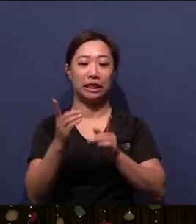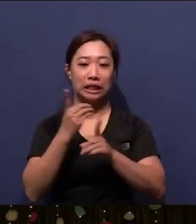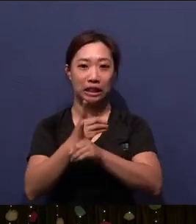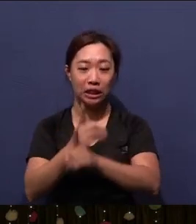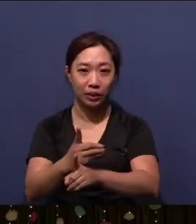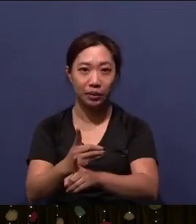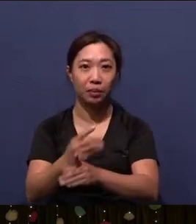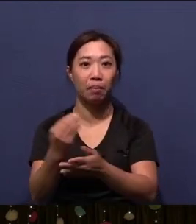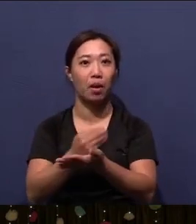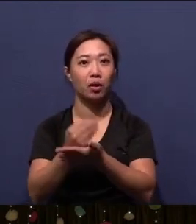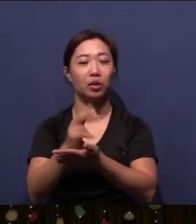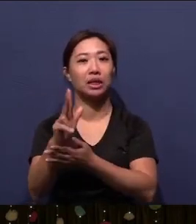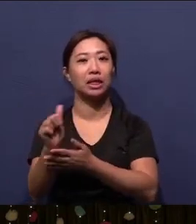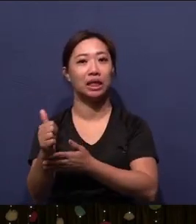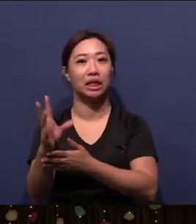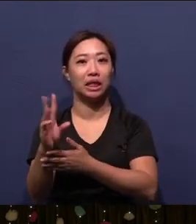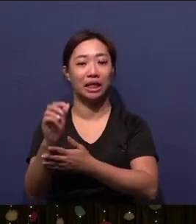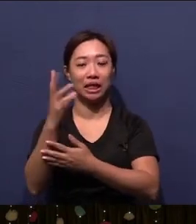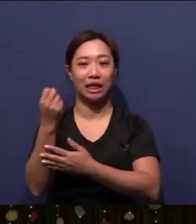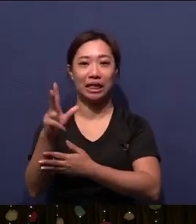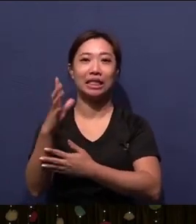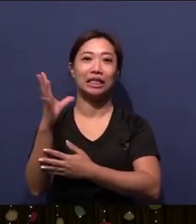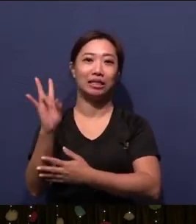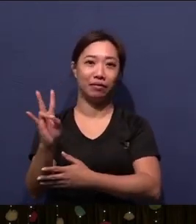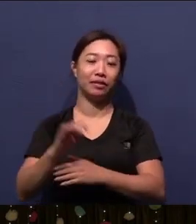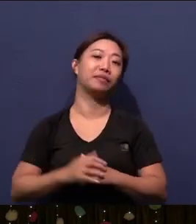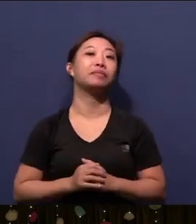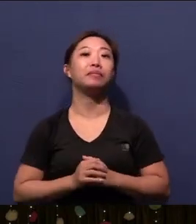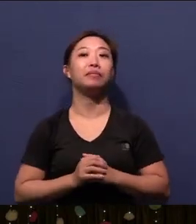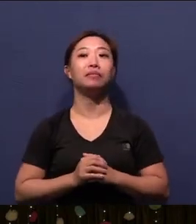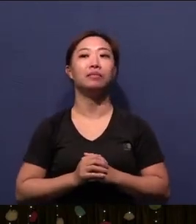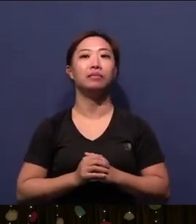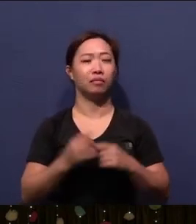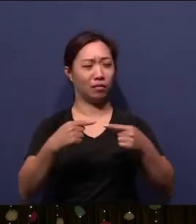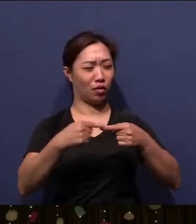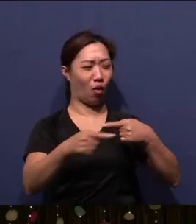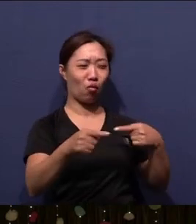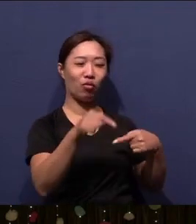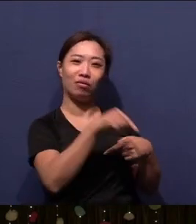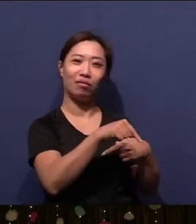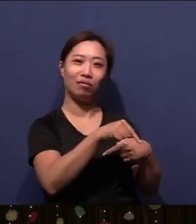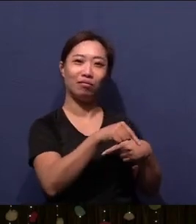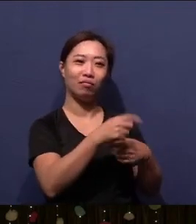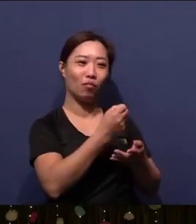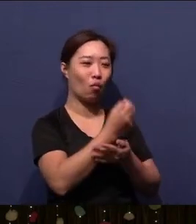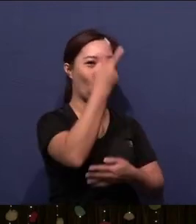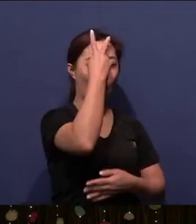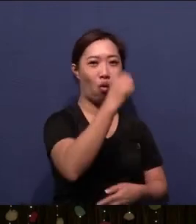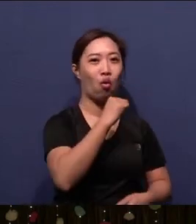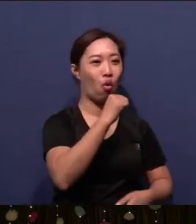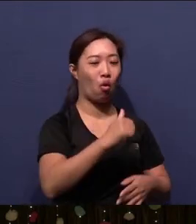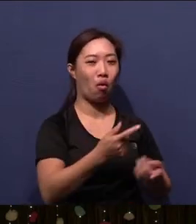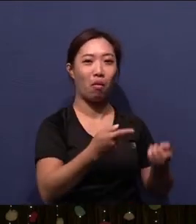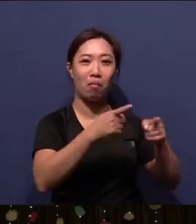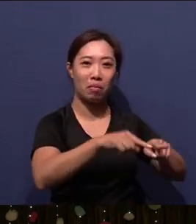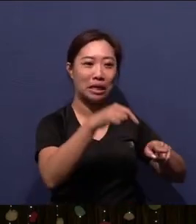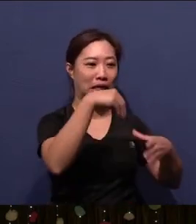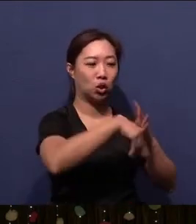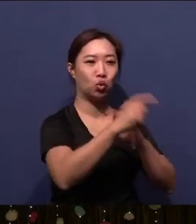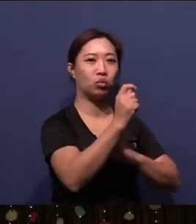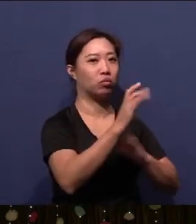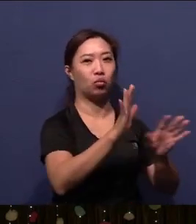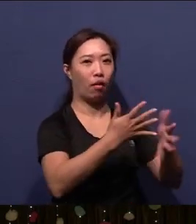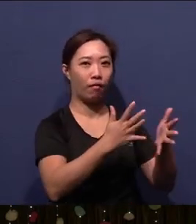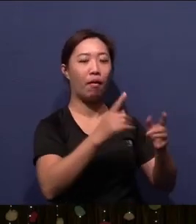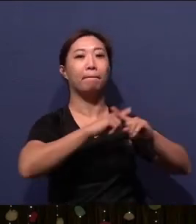Matthew 10, 16, or 13, 7. And then, on contrast, the goat do not occur much in the New Testament.